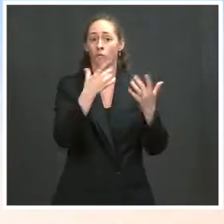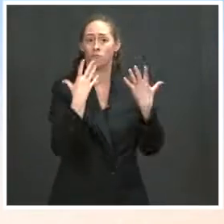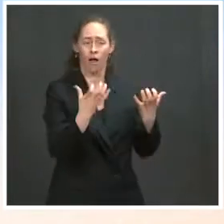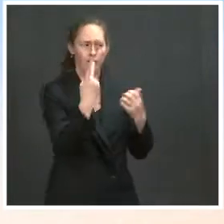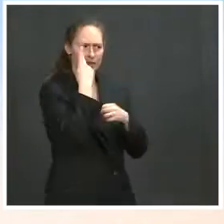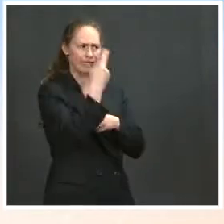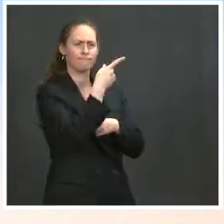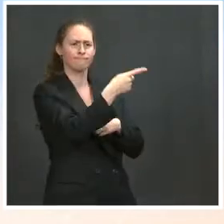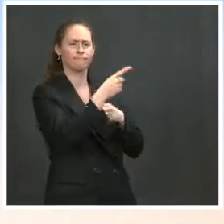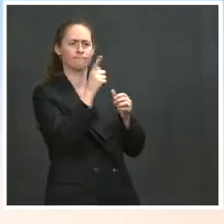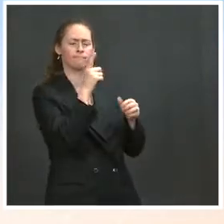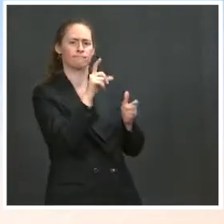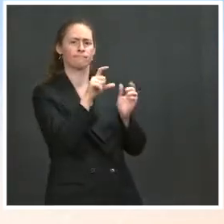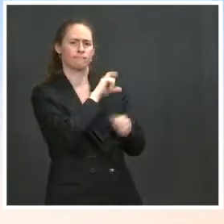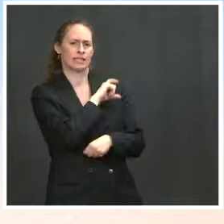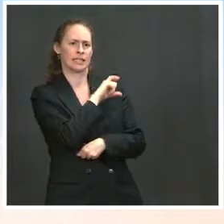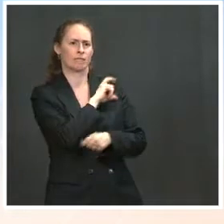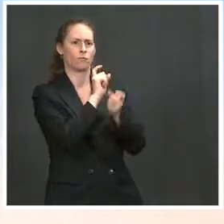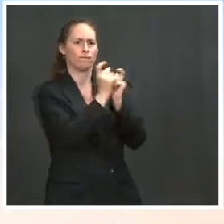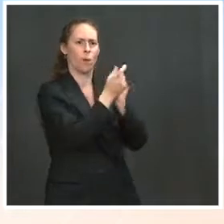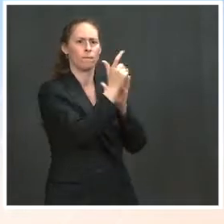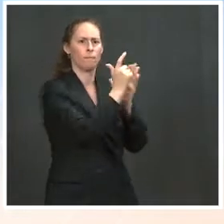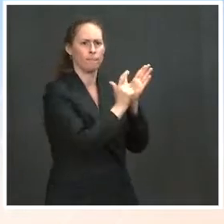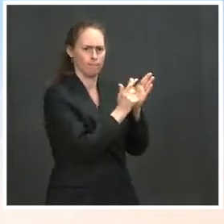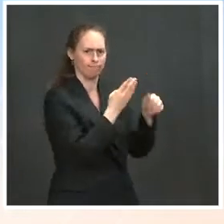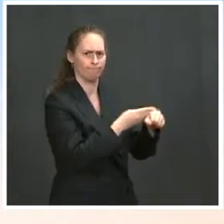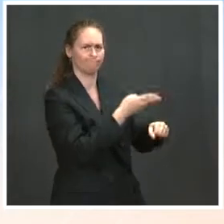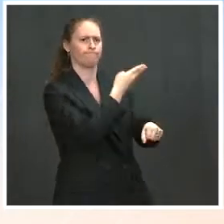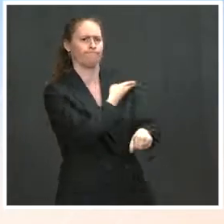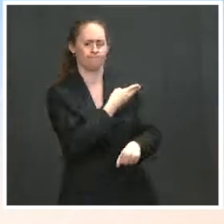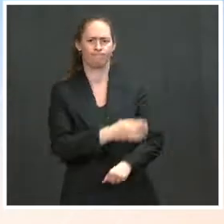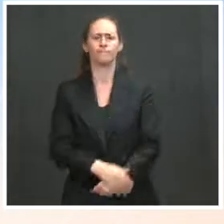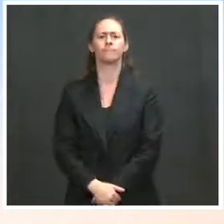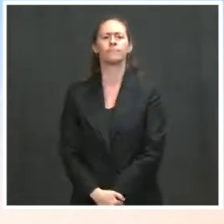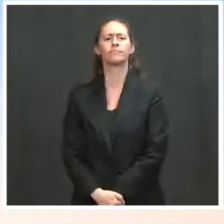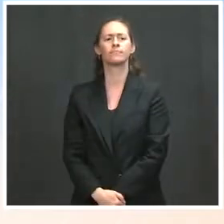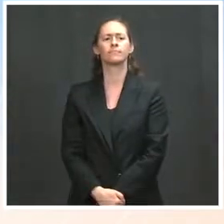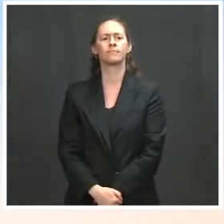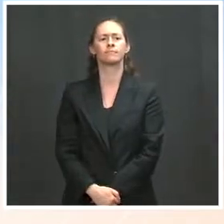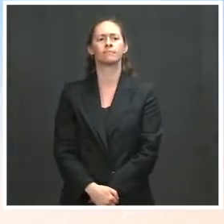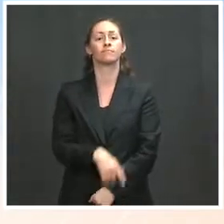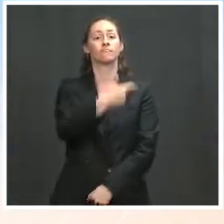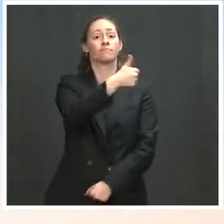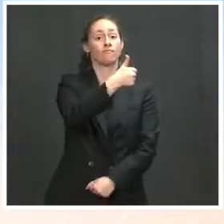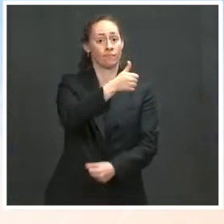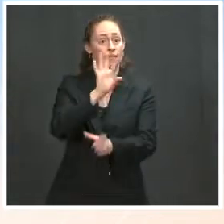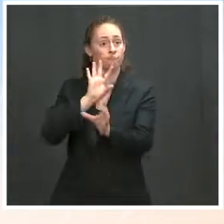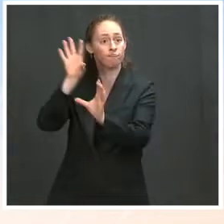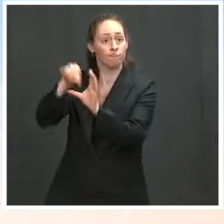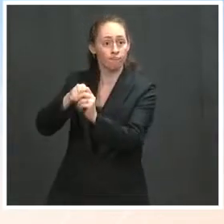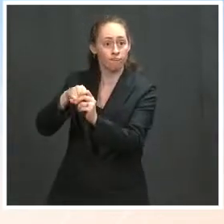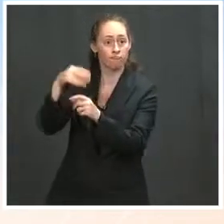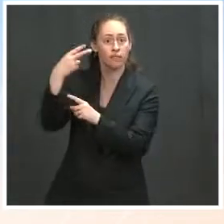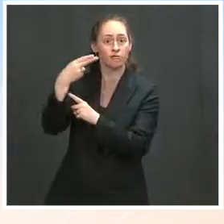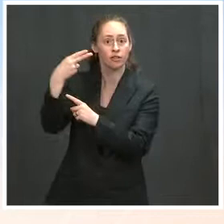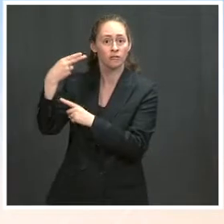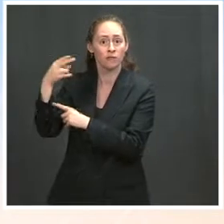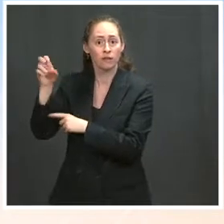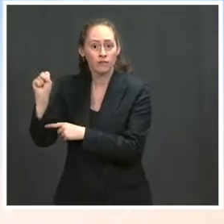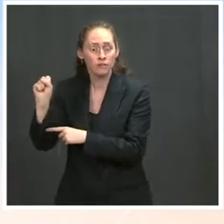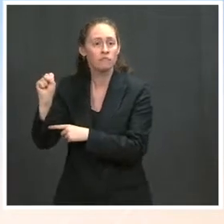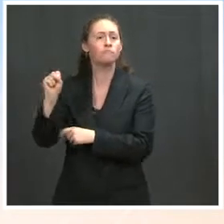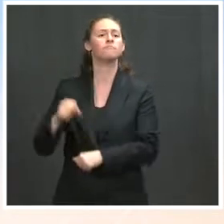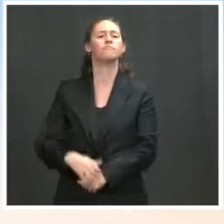at OMB, on Capitol Hill, at HHS, and at CMS, where she helped implement the Affordable Care